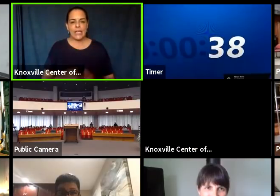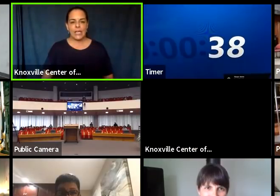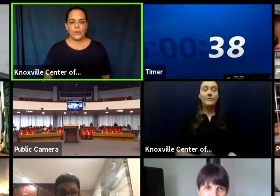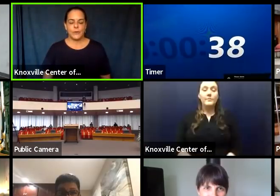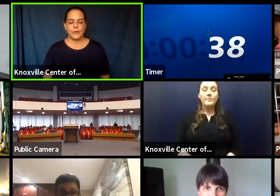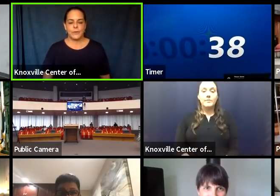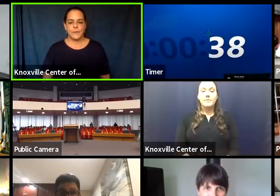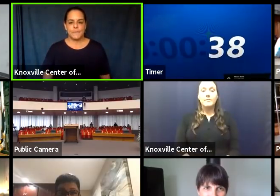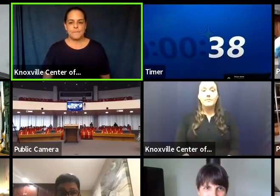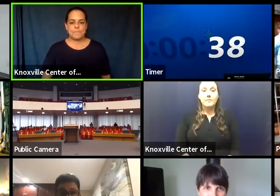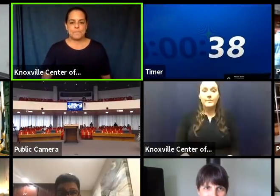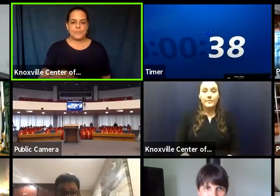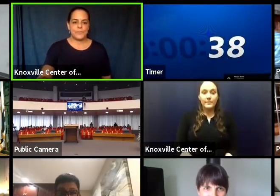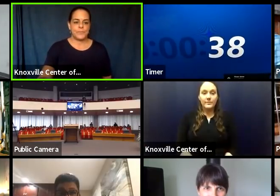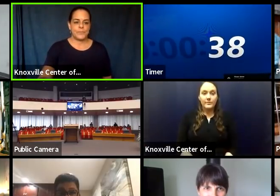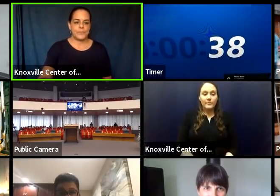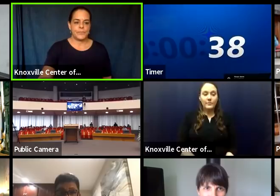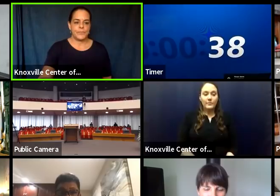Thank you, sir.